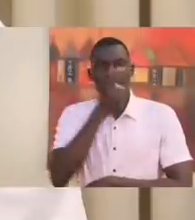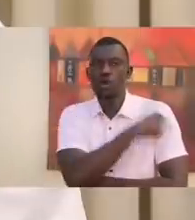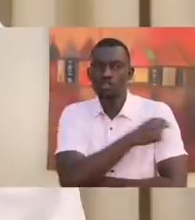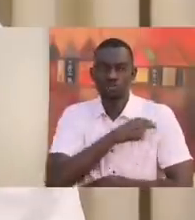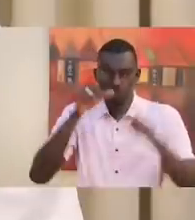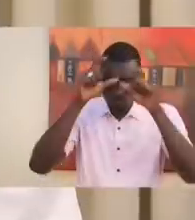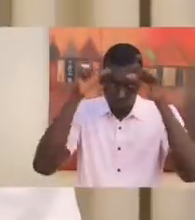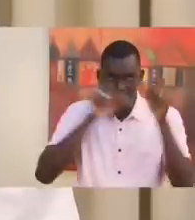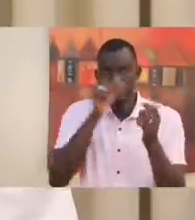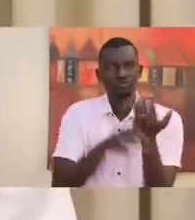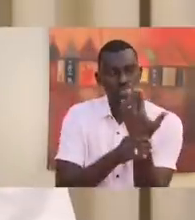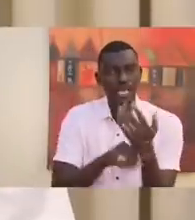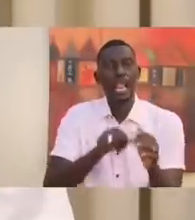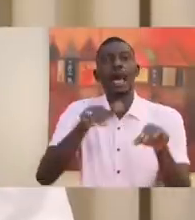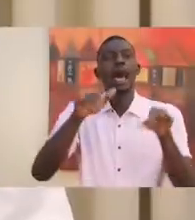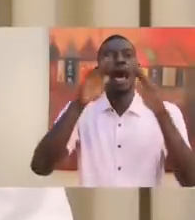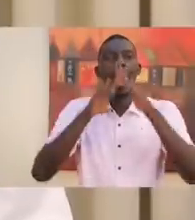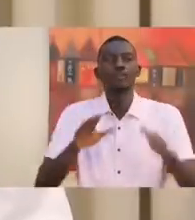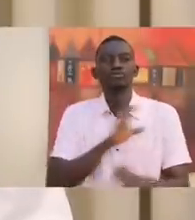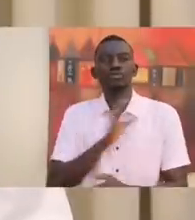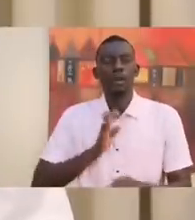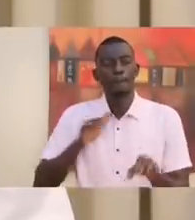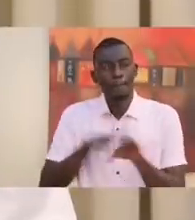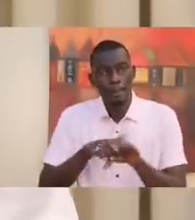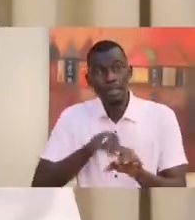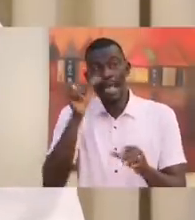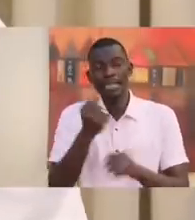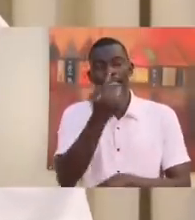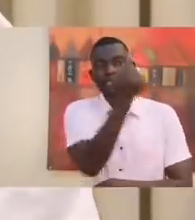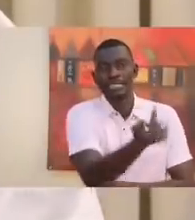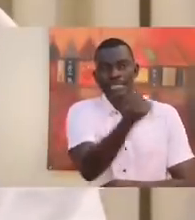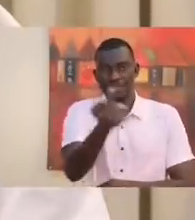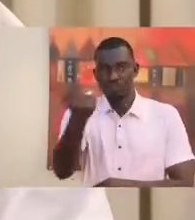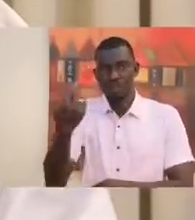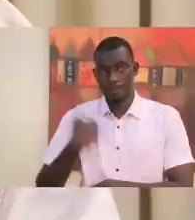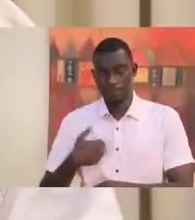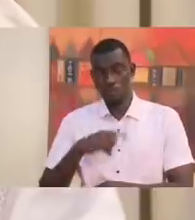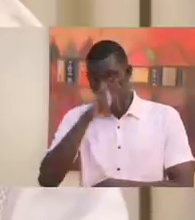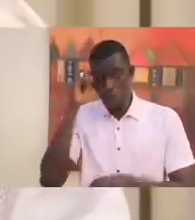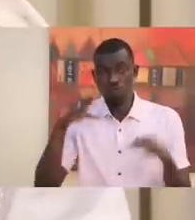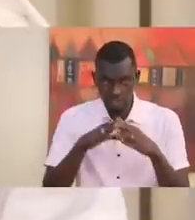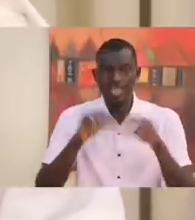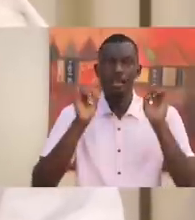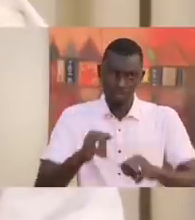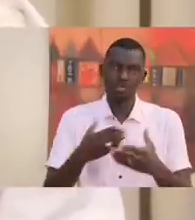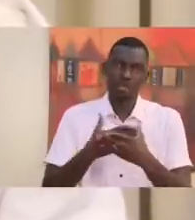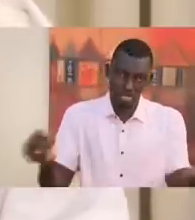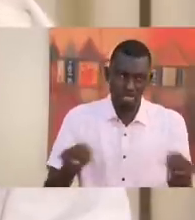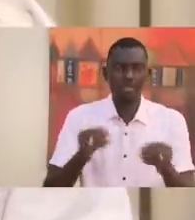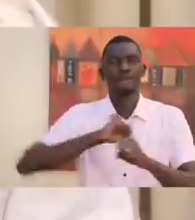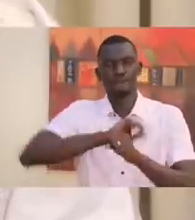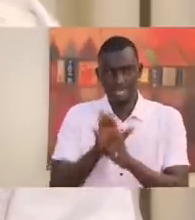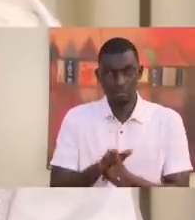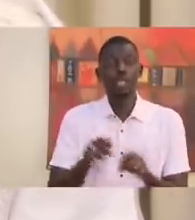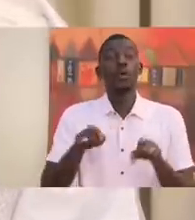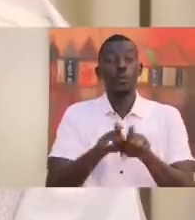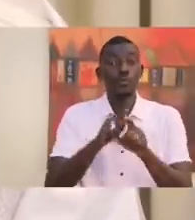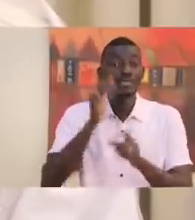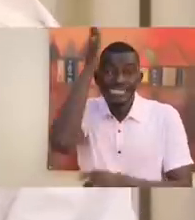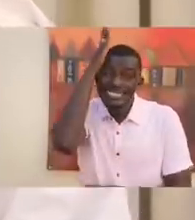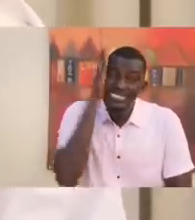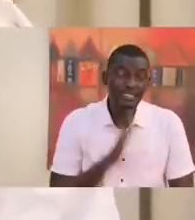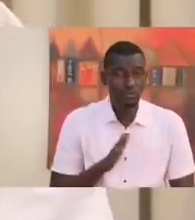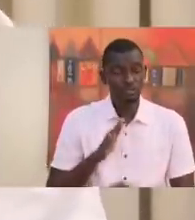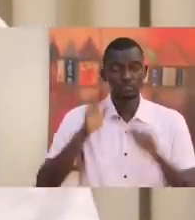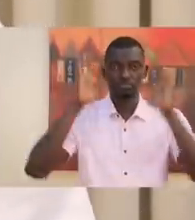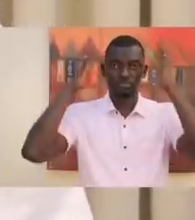regreje bari abetar la sorondine Gambia Banko kan President Barrow a state of public emergency mun declare nyindul